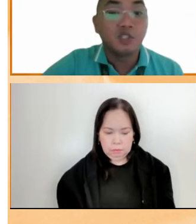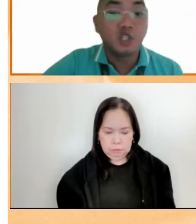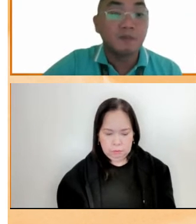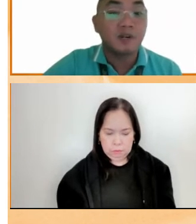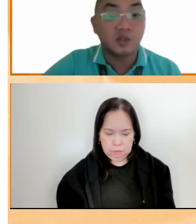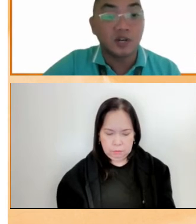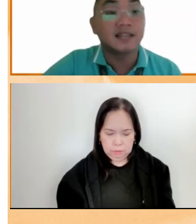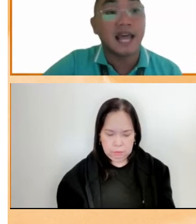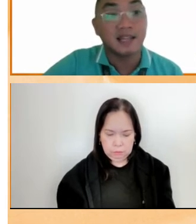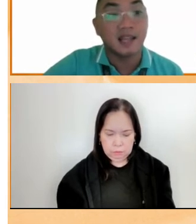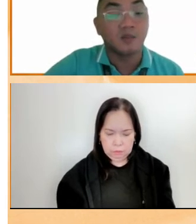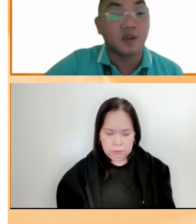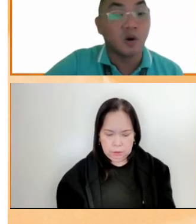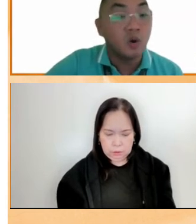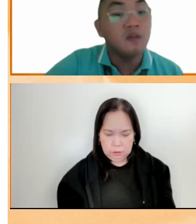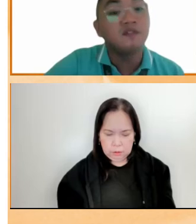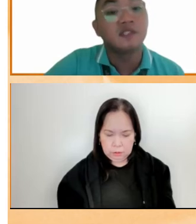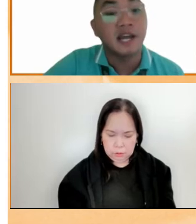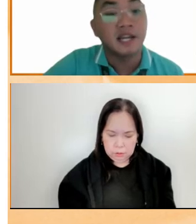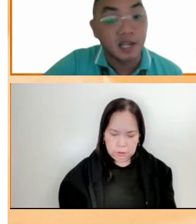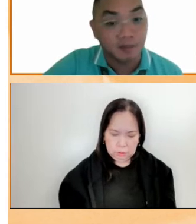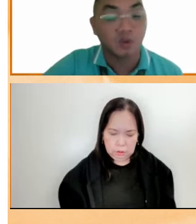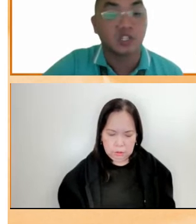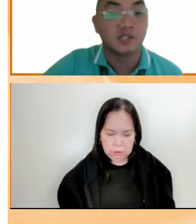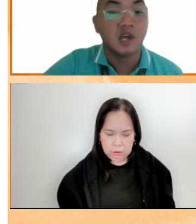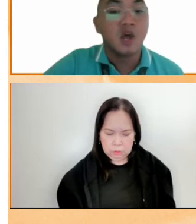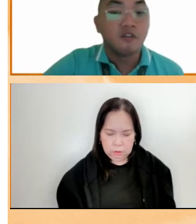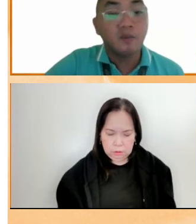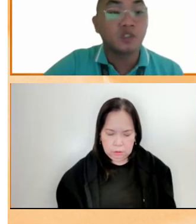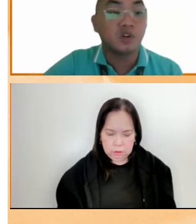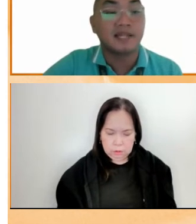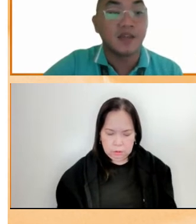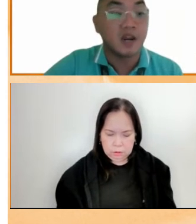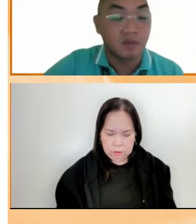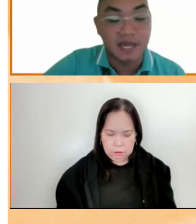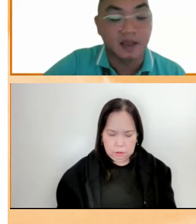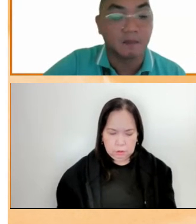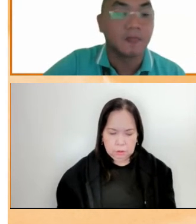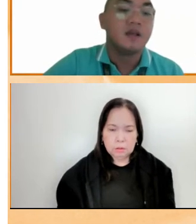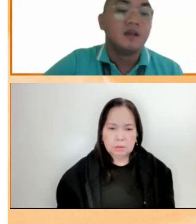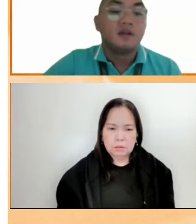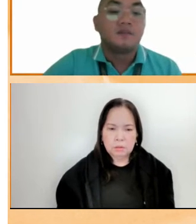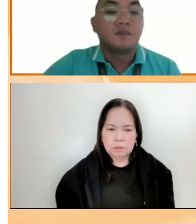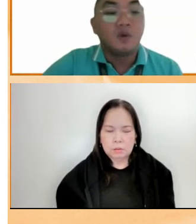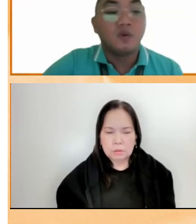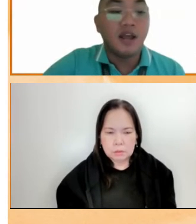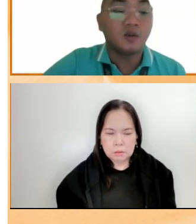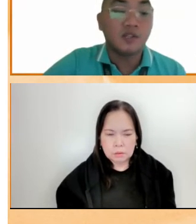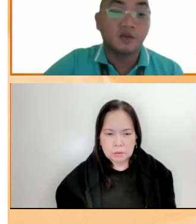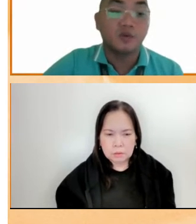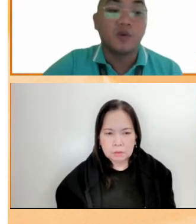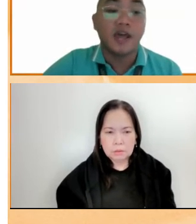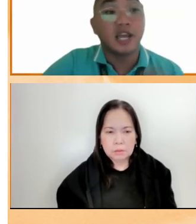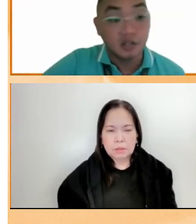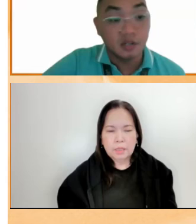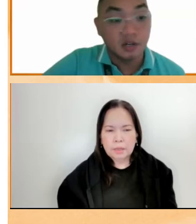but should be pursued in tandem with the whole of society approaches for promotion of mental health and well-being. We would like to say